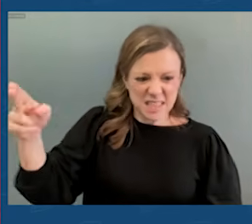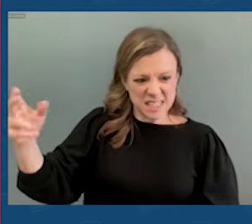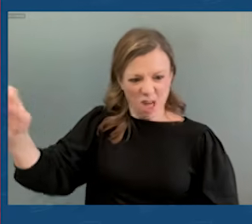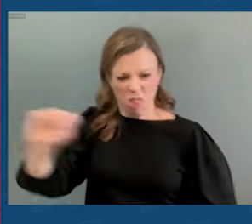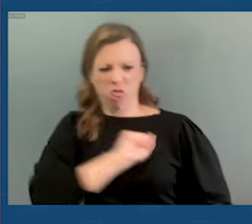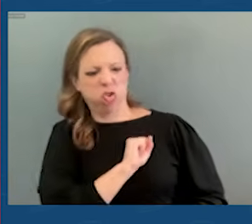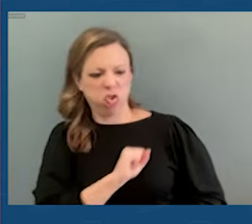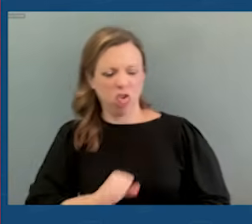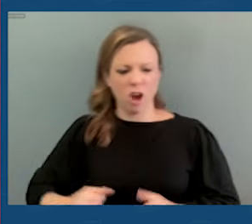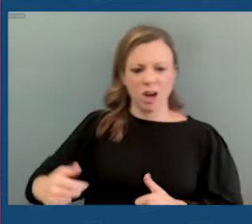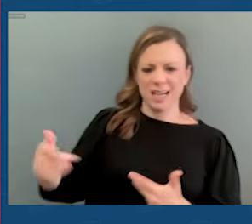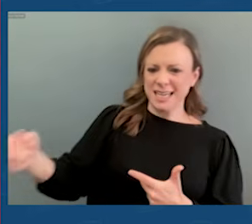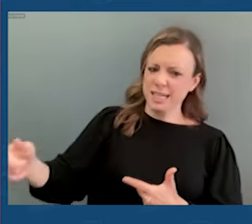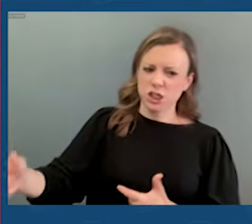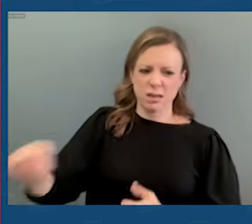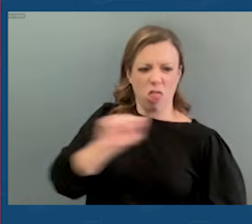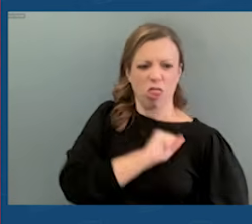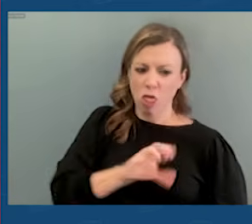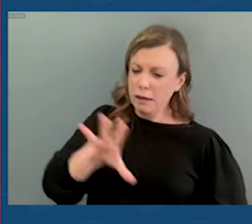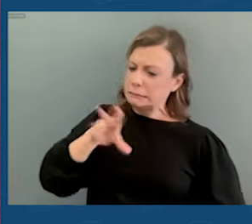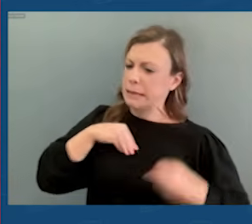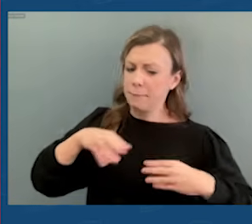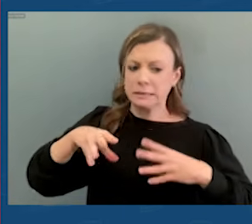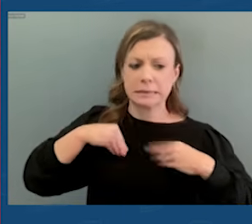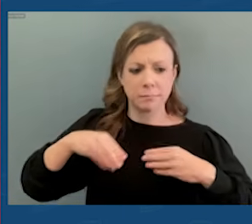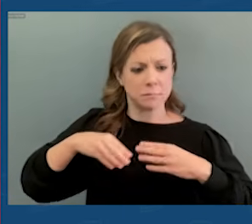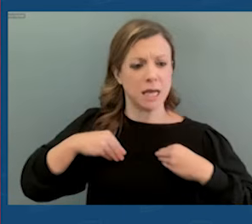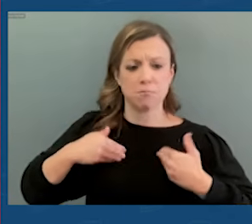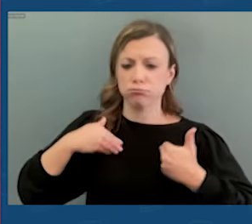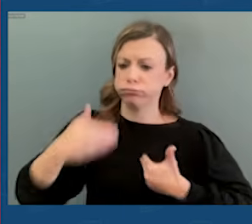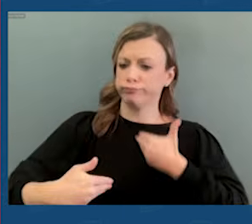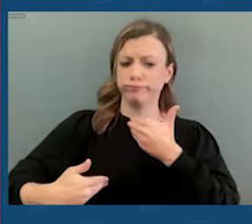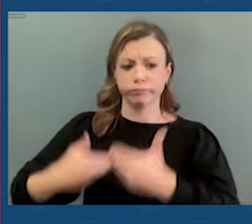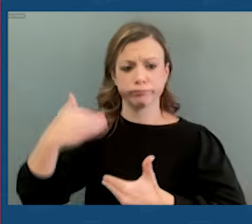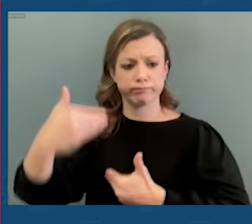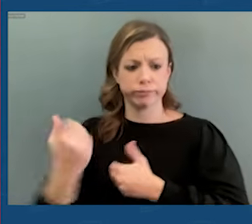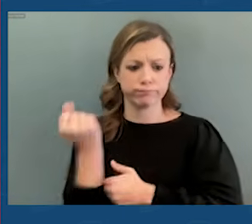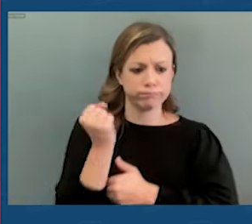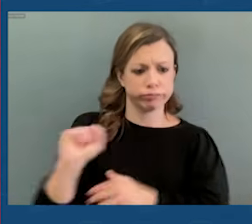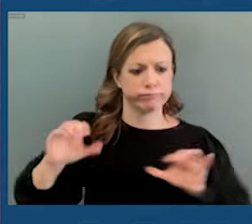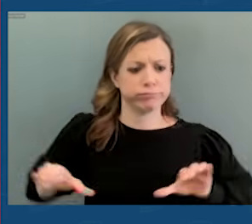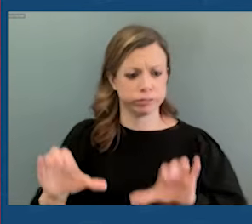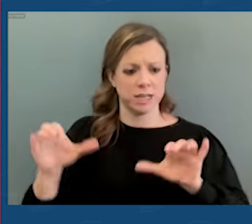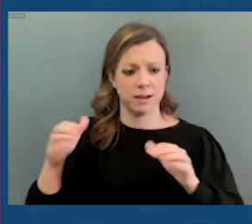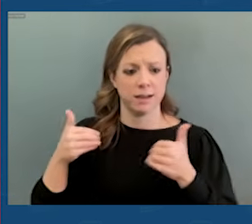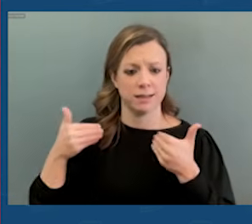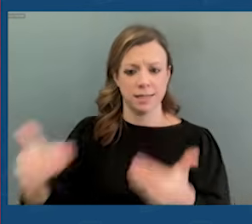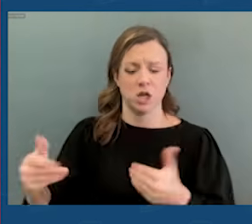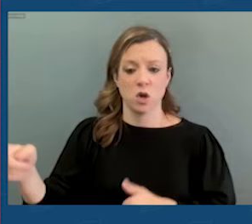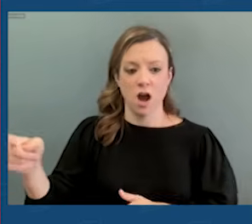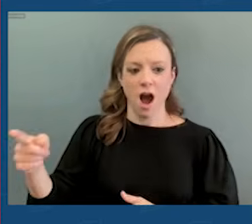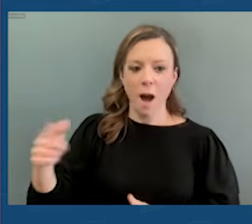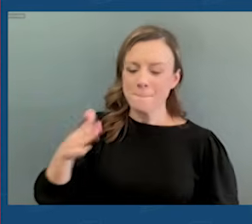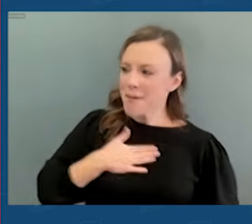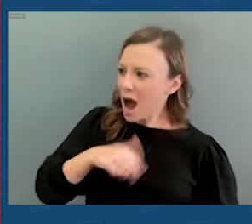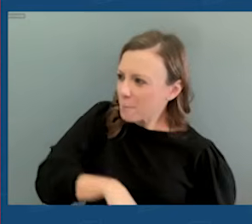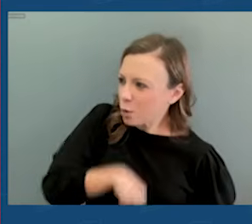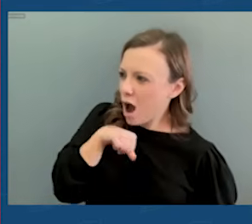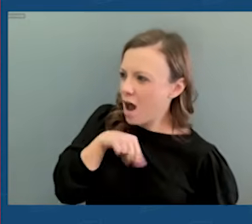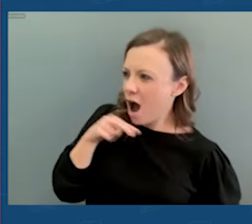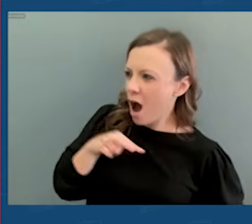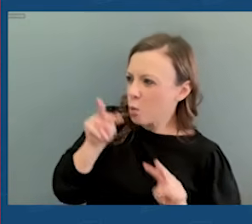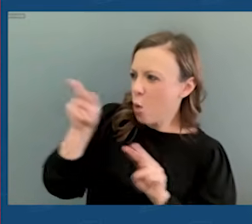shots, and he took those shots, and he just kept on going. And a lot of the pride that I feel was because I got to watch him when I was growing